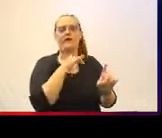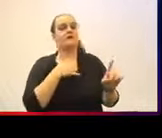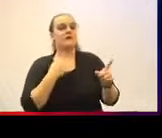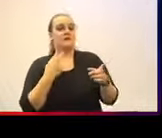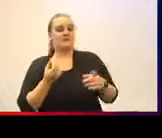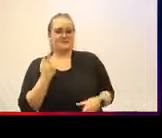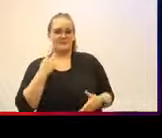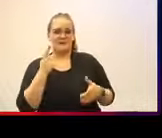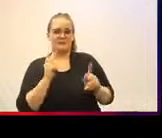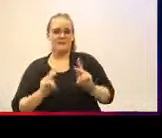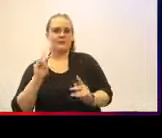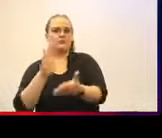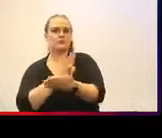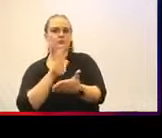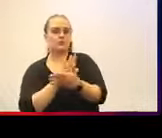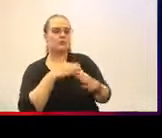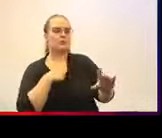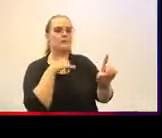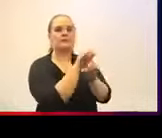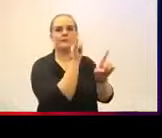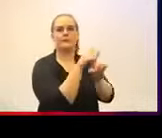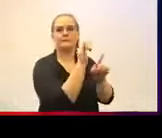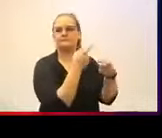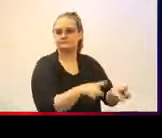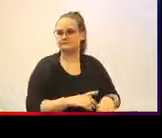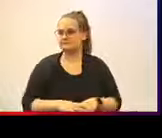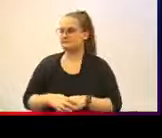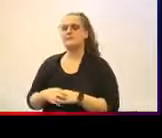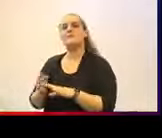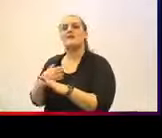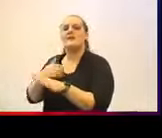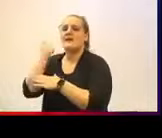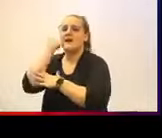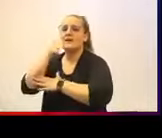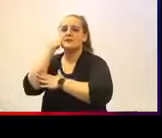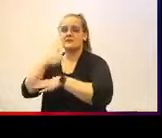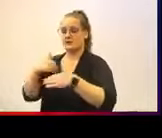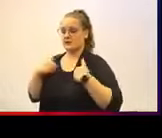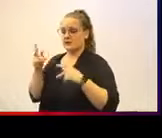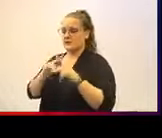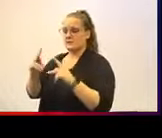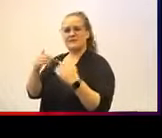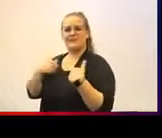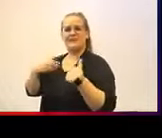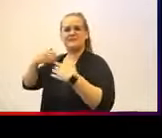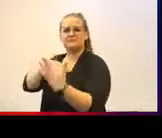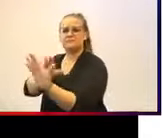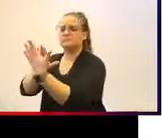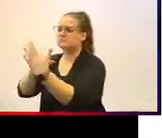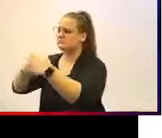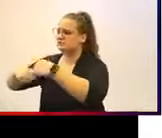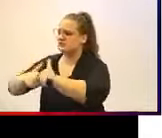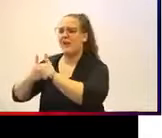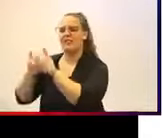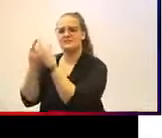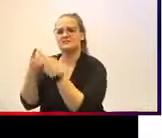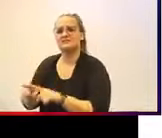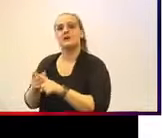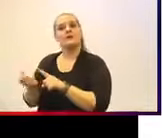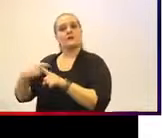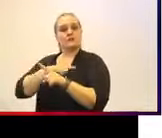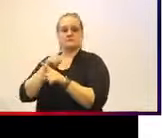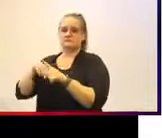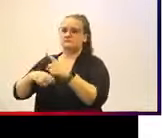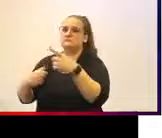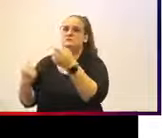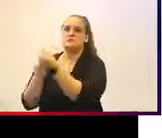by some people at their school. Every day these youth are faced with challenges, and we're here to support them by providing services